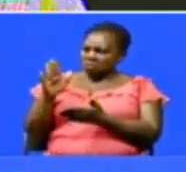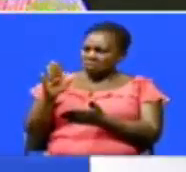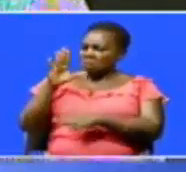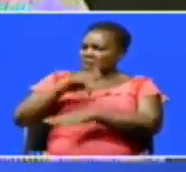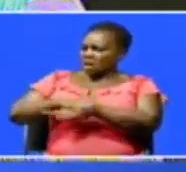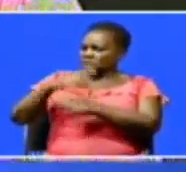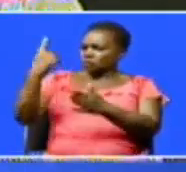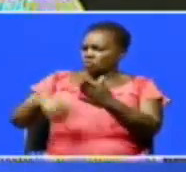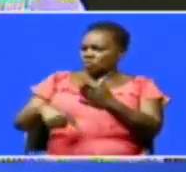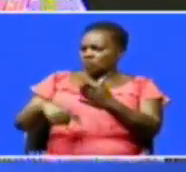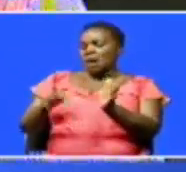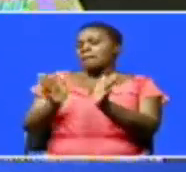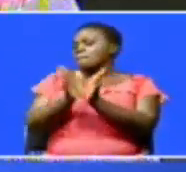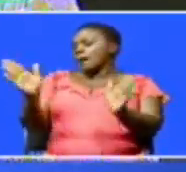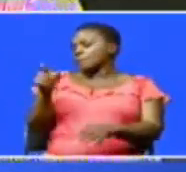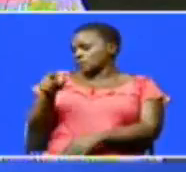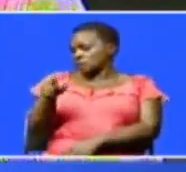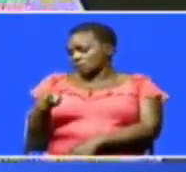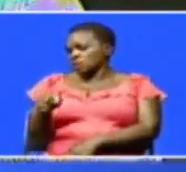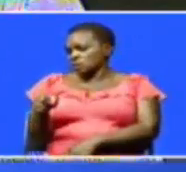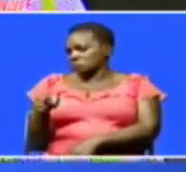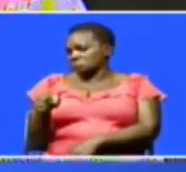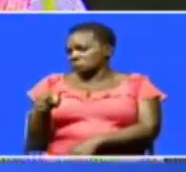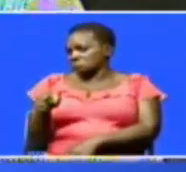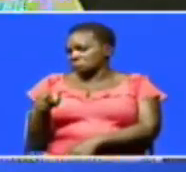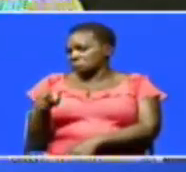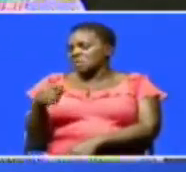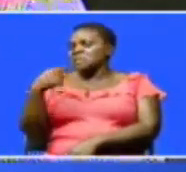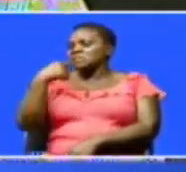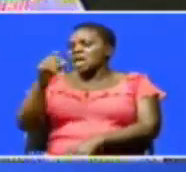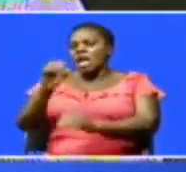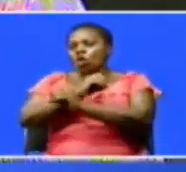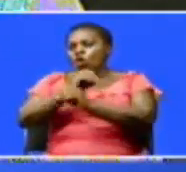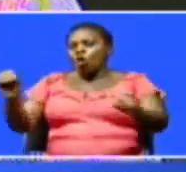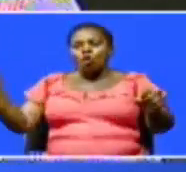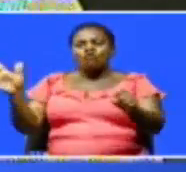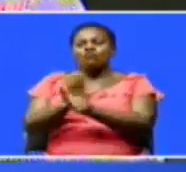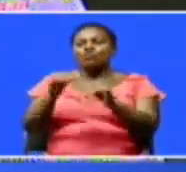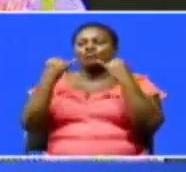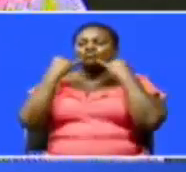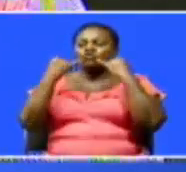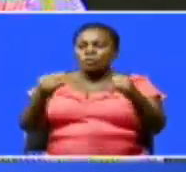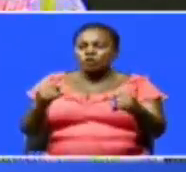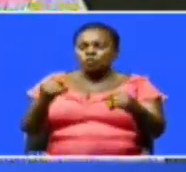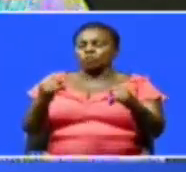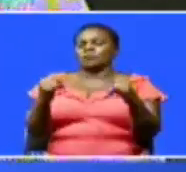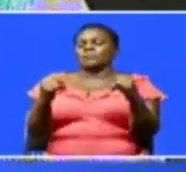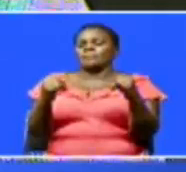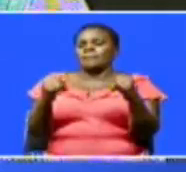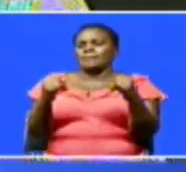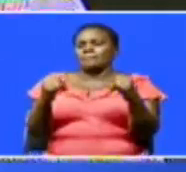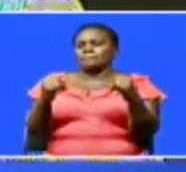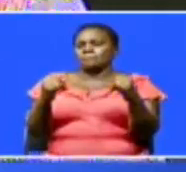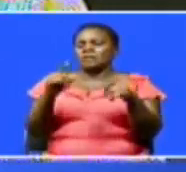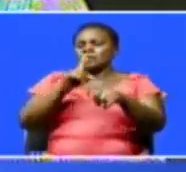have found that members of the public have not disclosed full information during the history taking